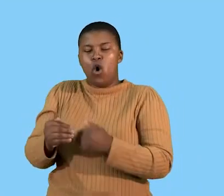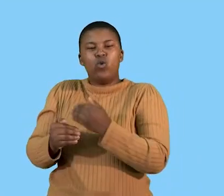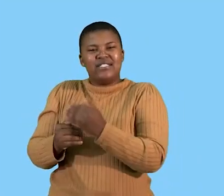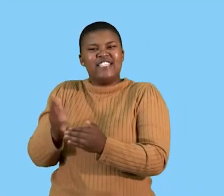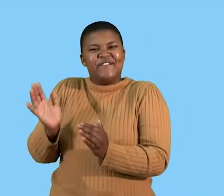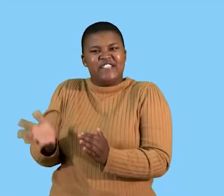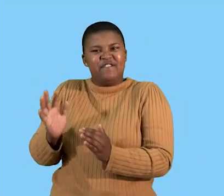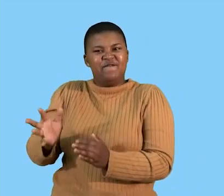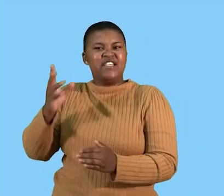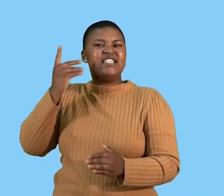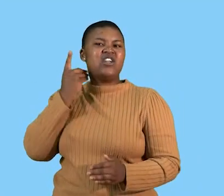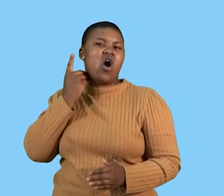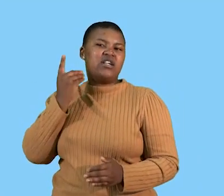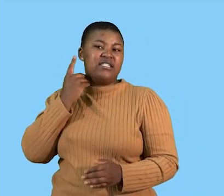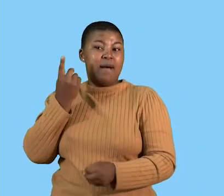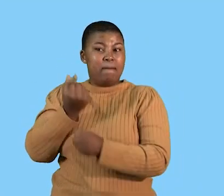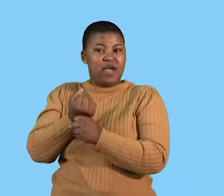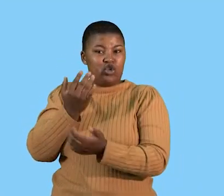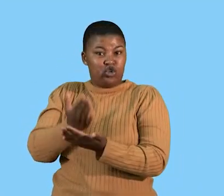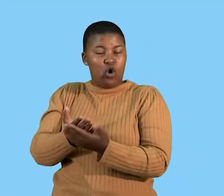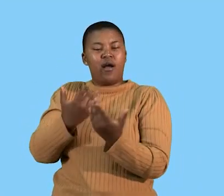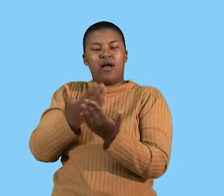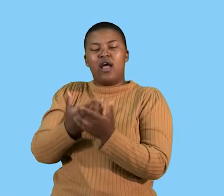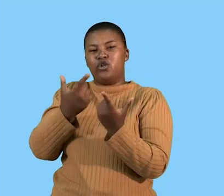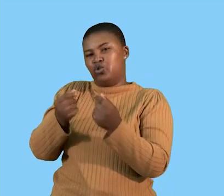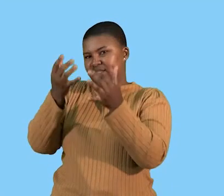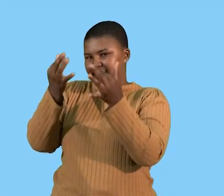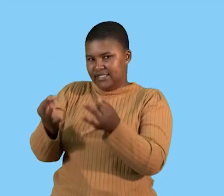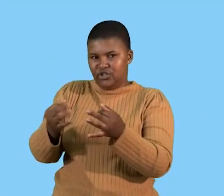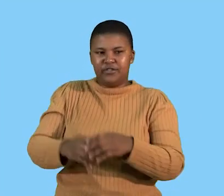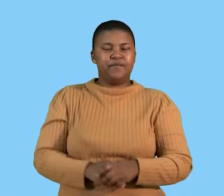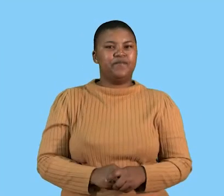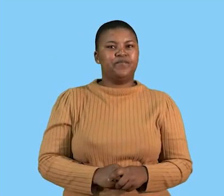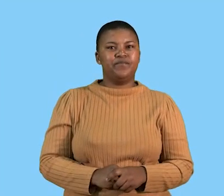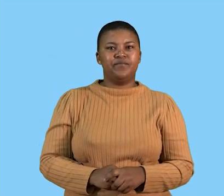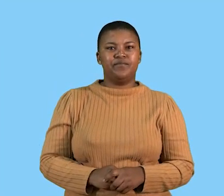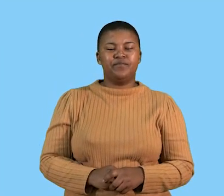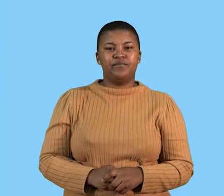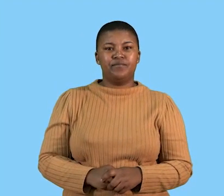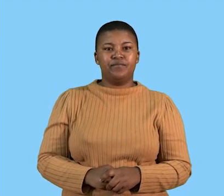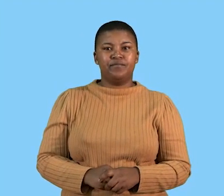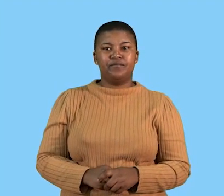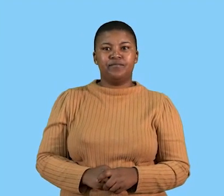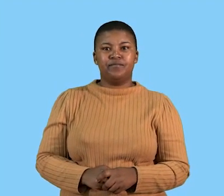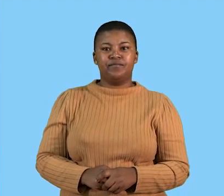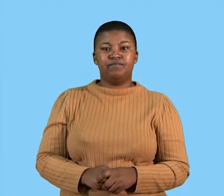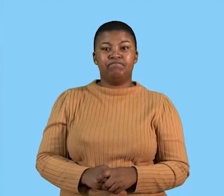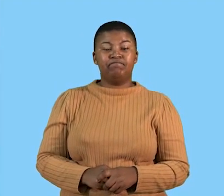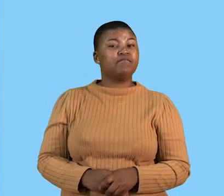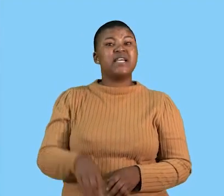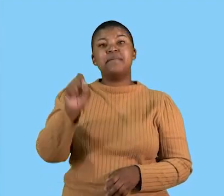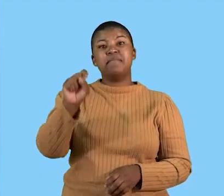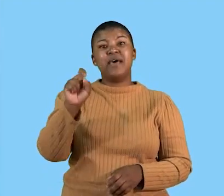processed data, and we use this processed data to make our decisions. So that,